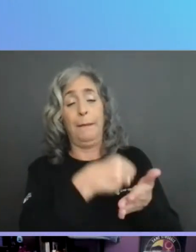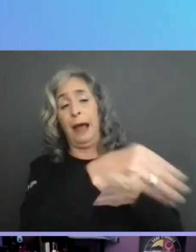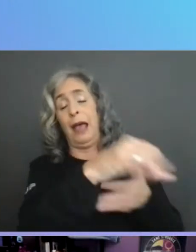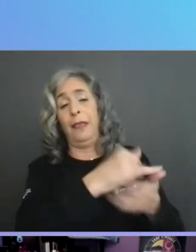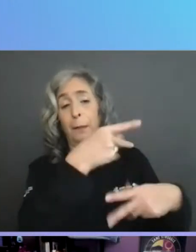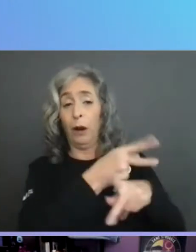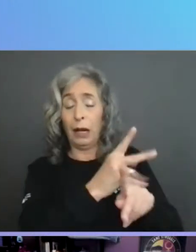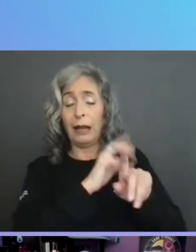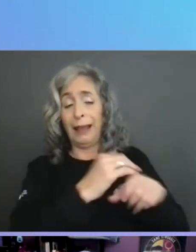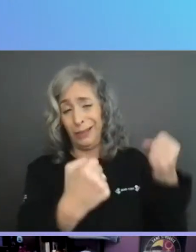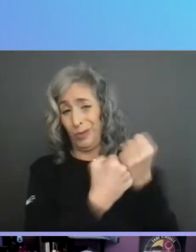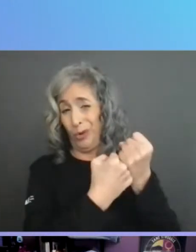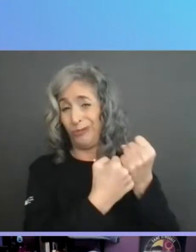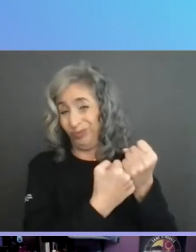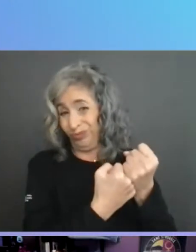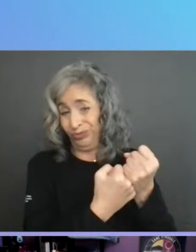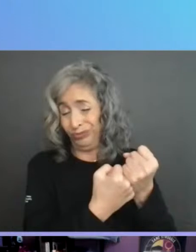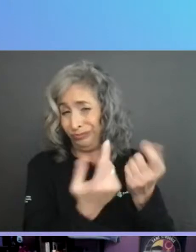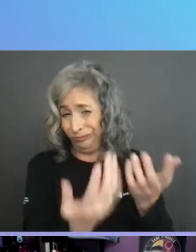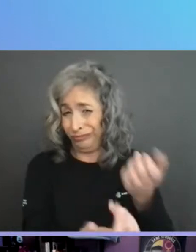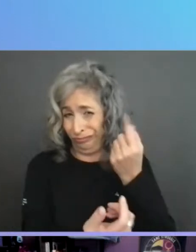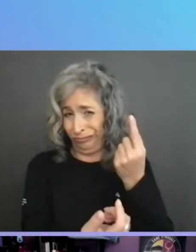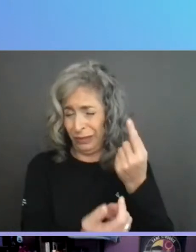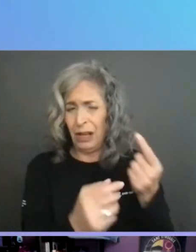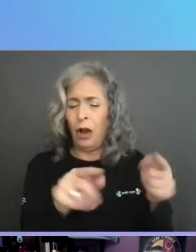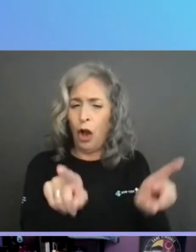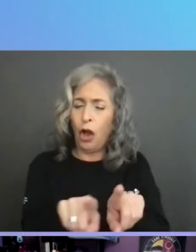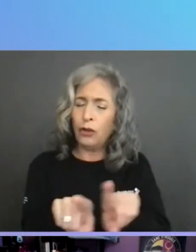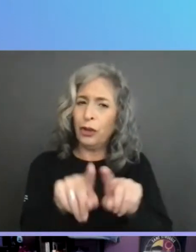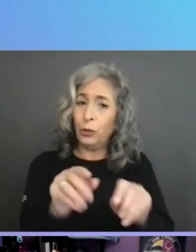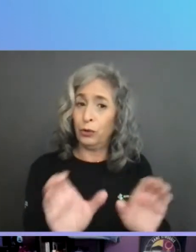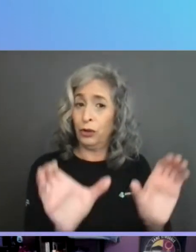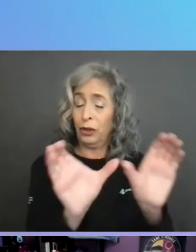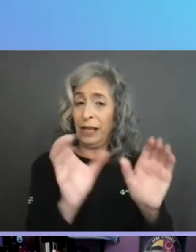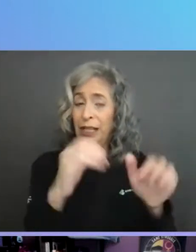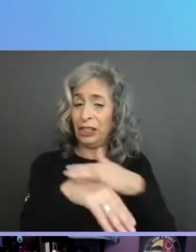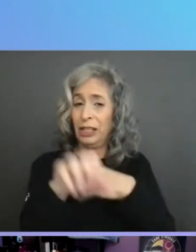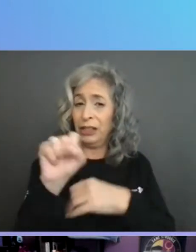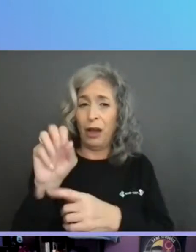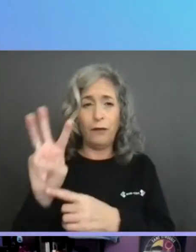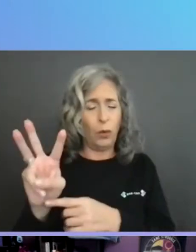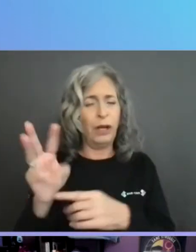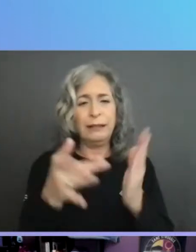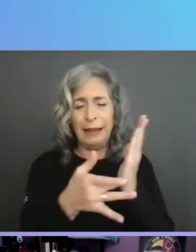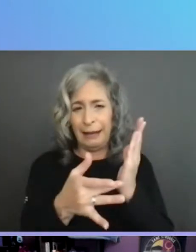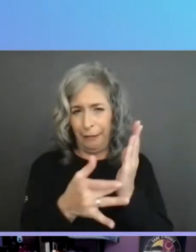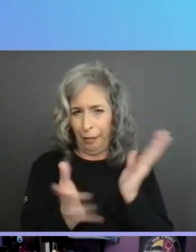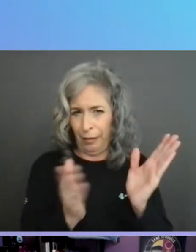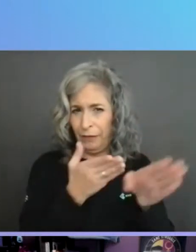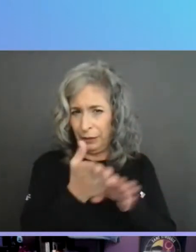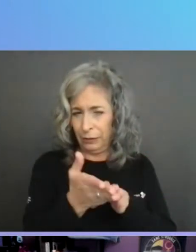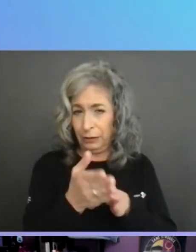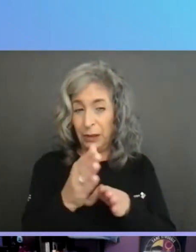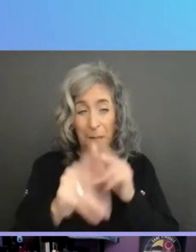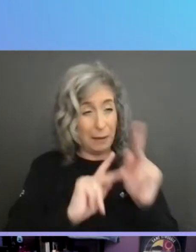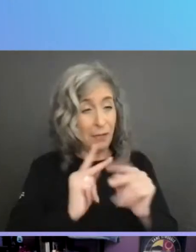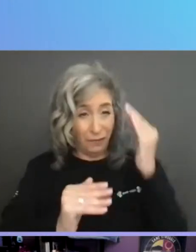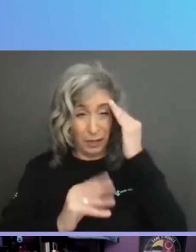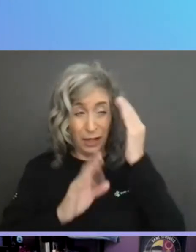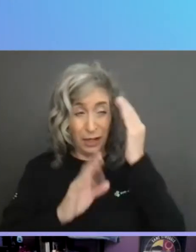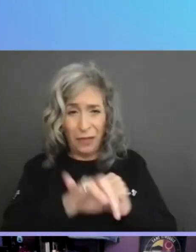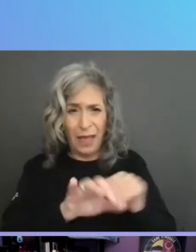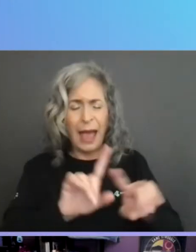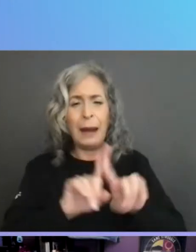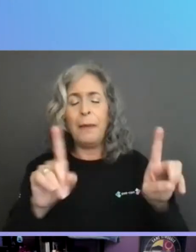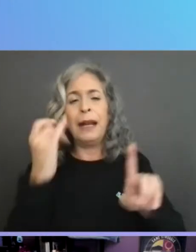I can support it. Those are also called certifications in the software and technical realms, and people are very familiar with that. But once you take